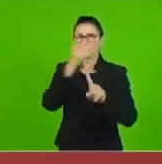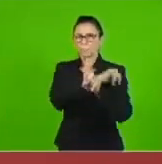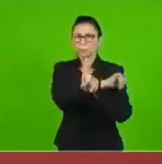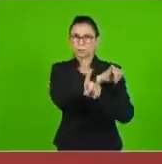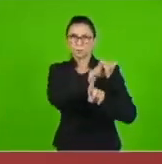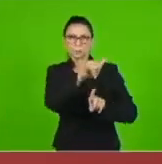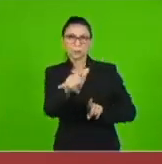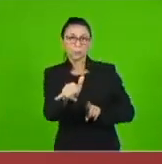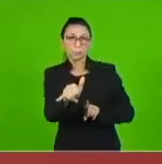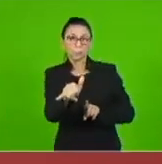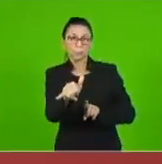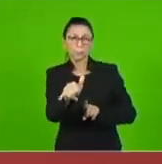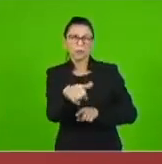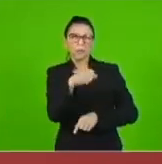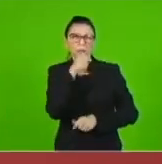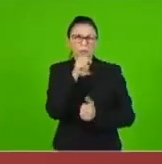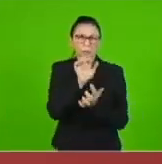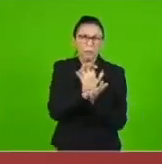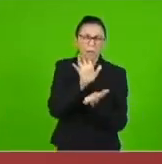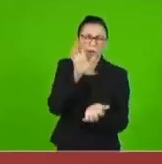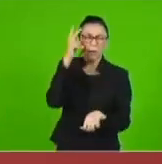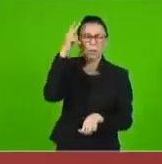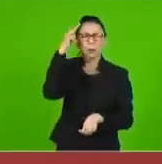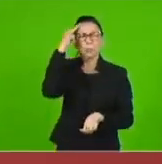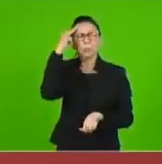our sons and daughters will prophesy.